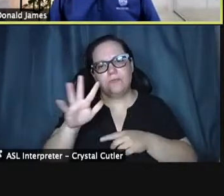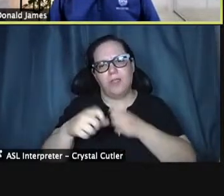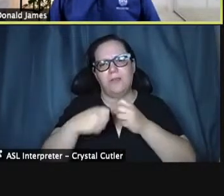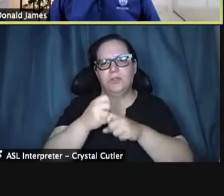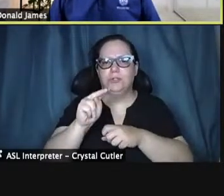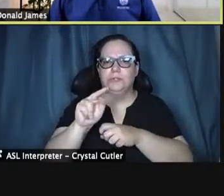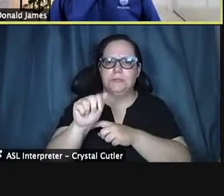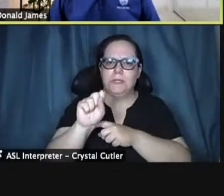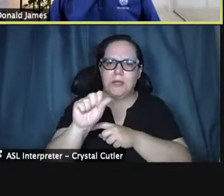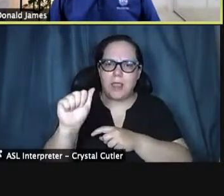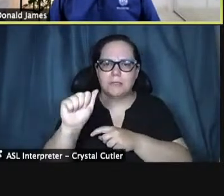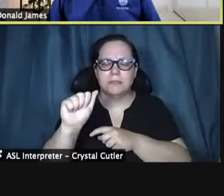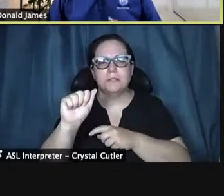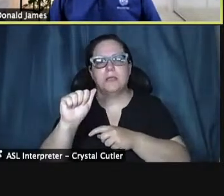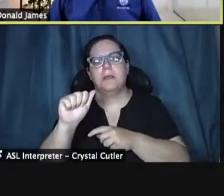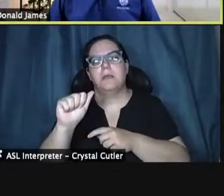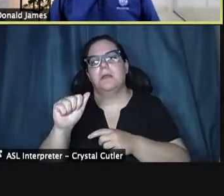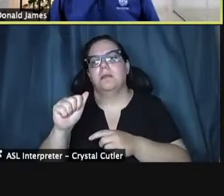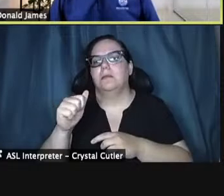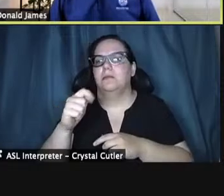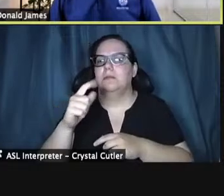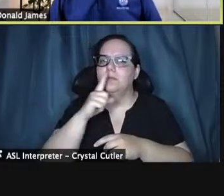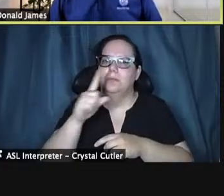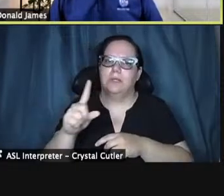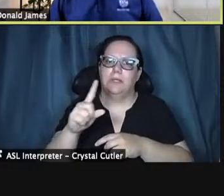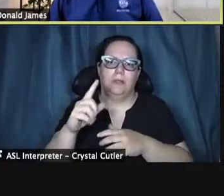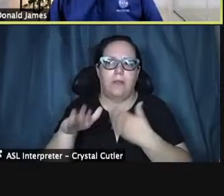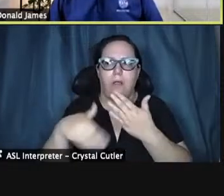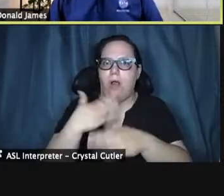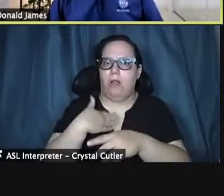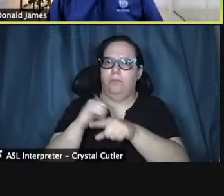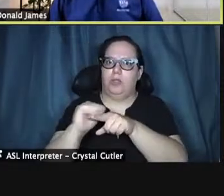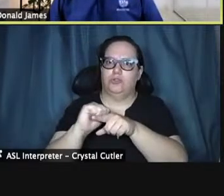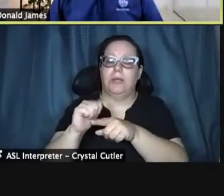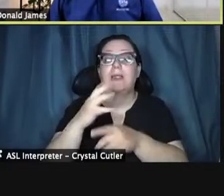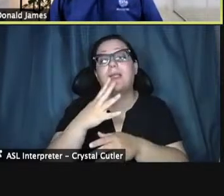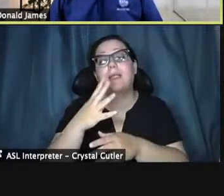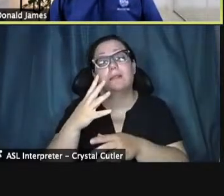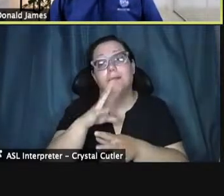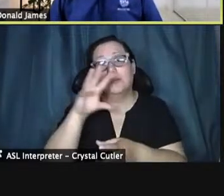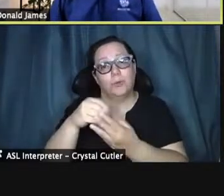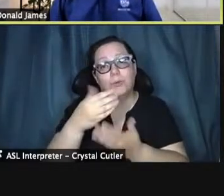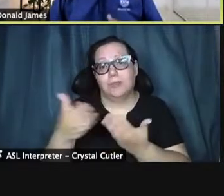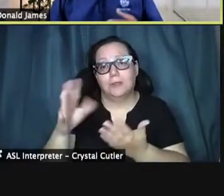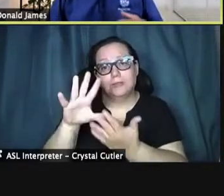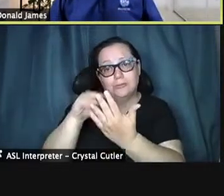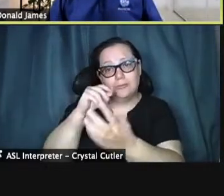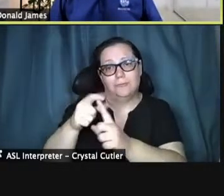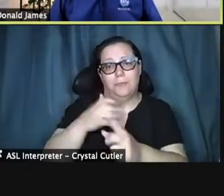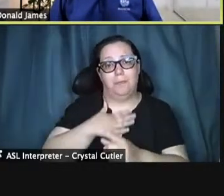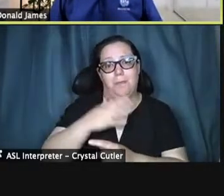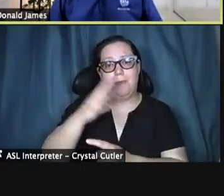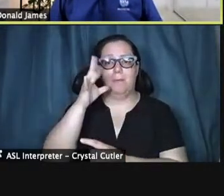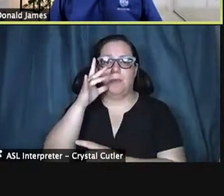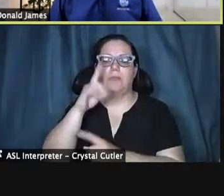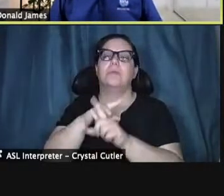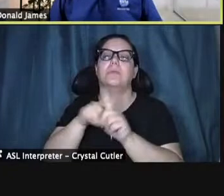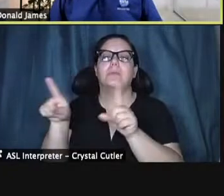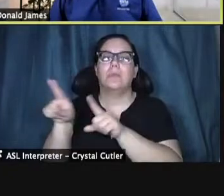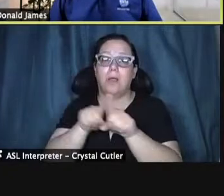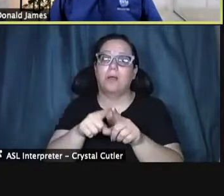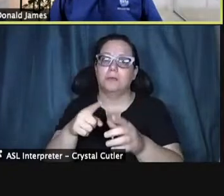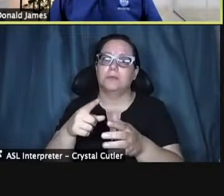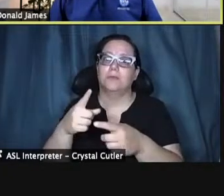training I've had, and things, as I said, that I learned from my mother. And it also comes from my wearing a lot